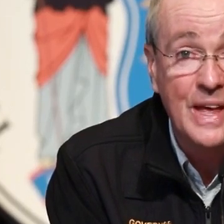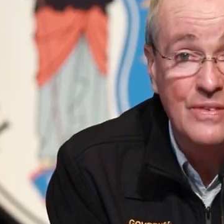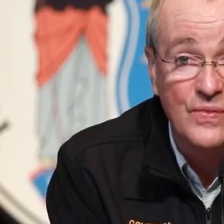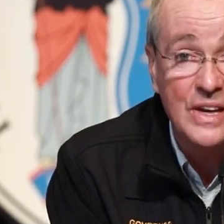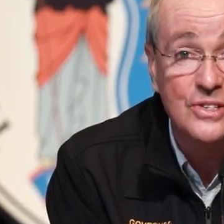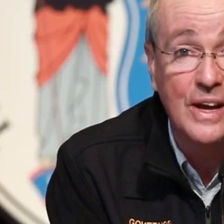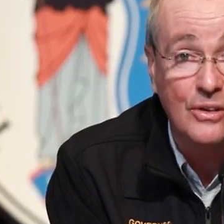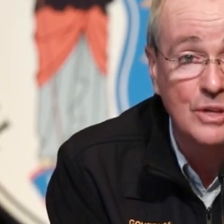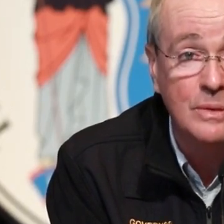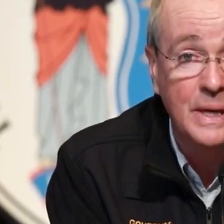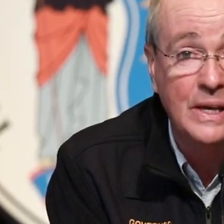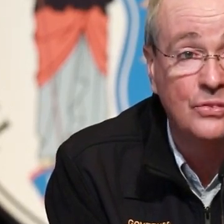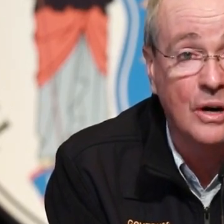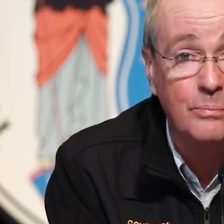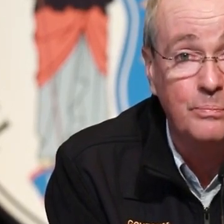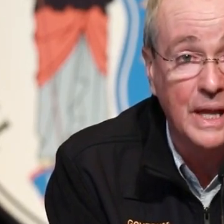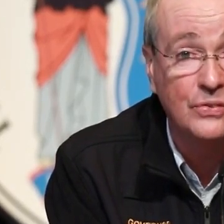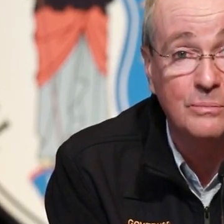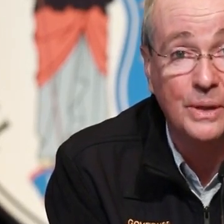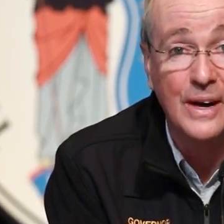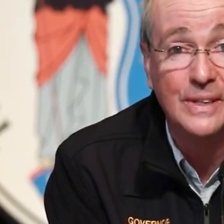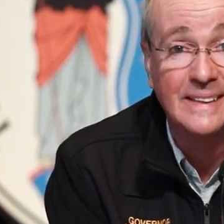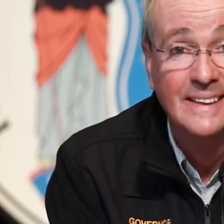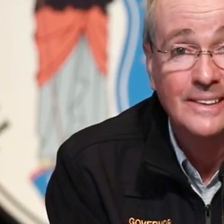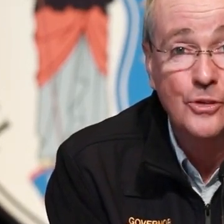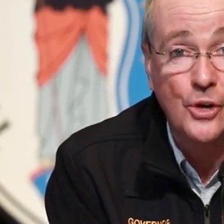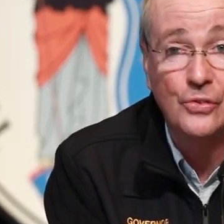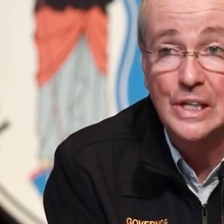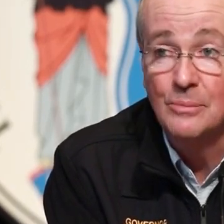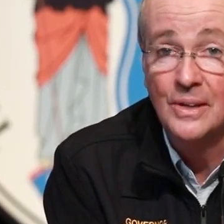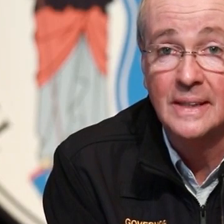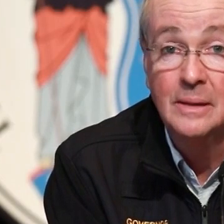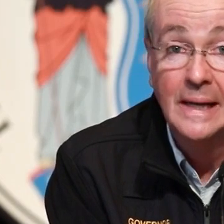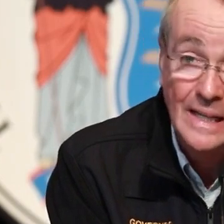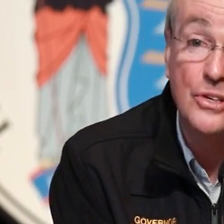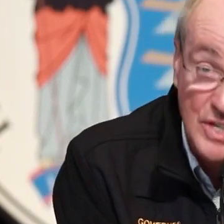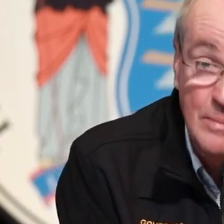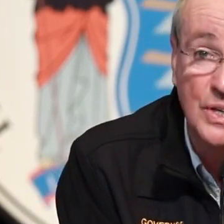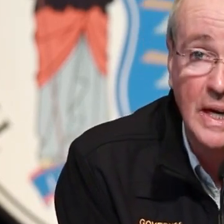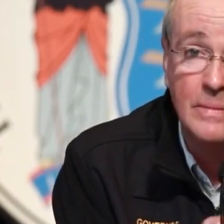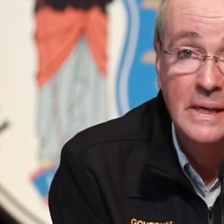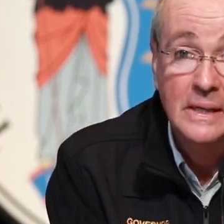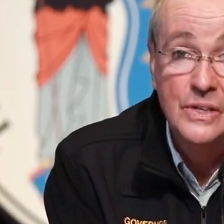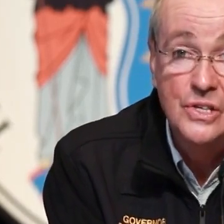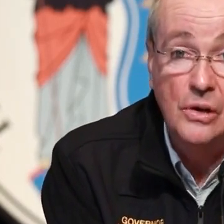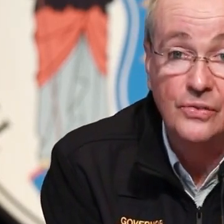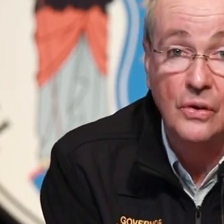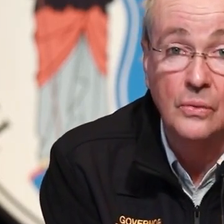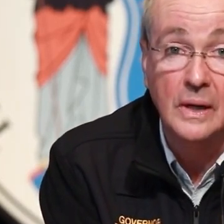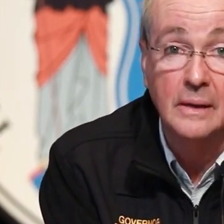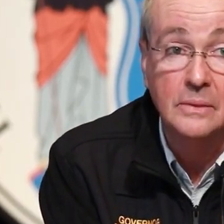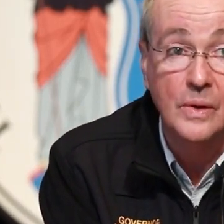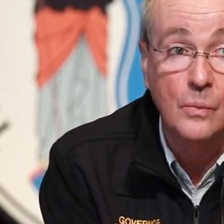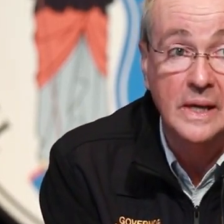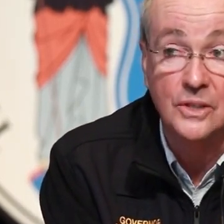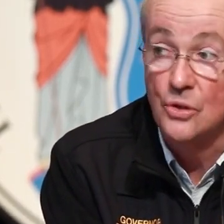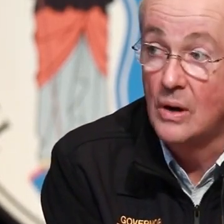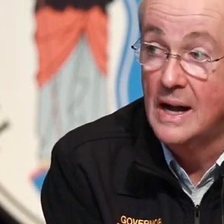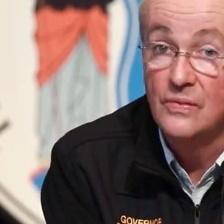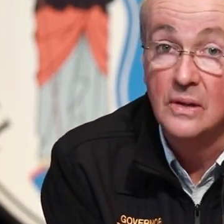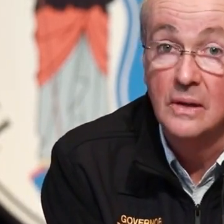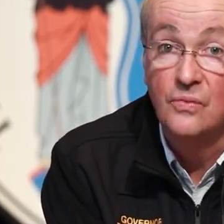name, they have a face, they are human beings in our blessed, beloved New Jersey community. And at the same time, this is also, we